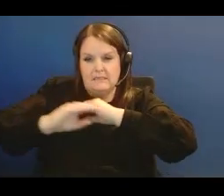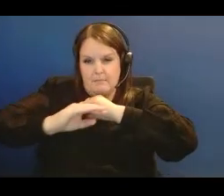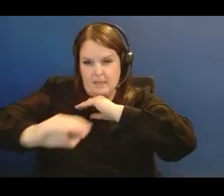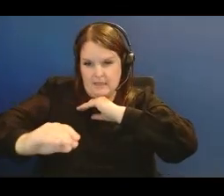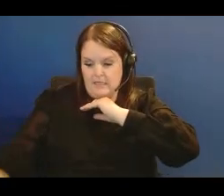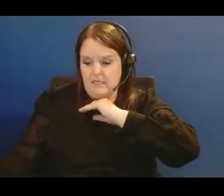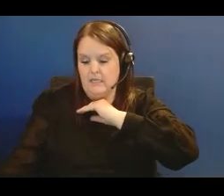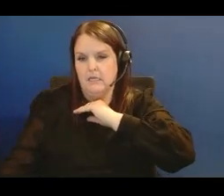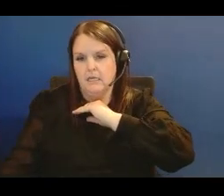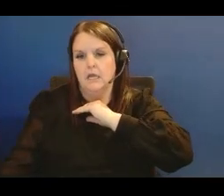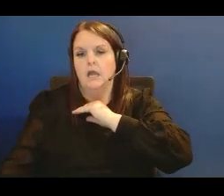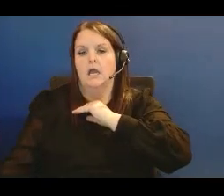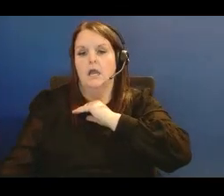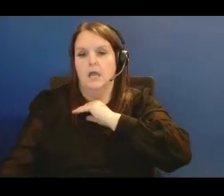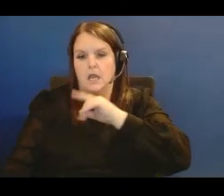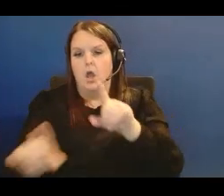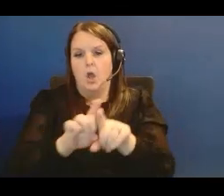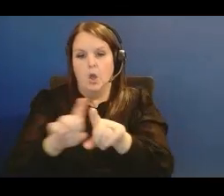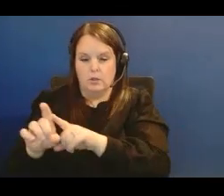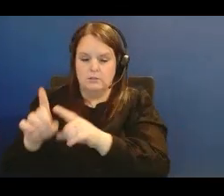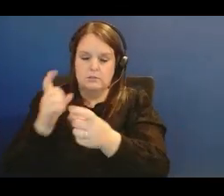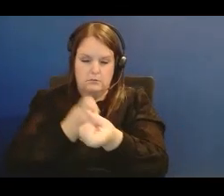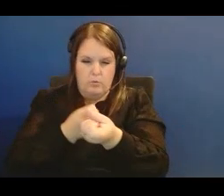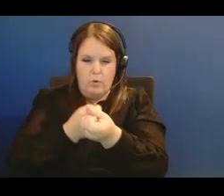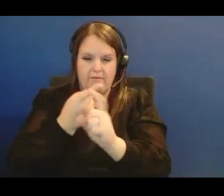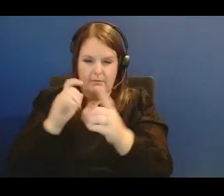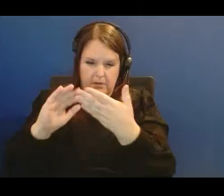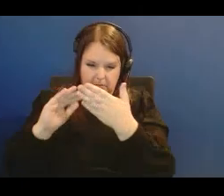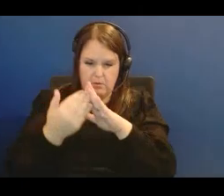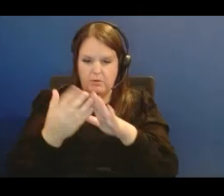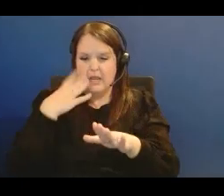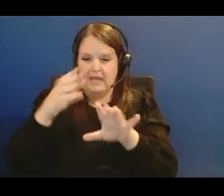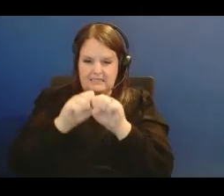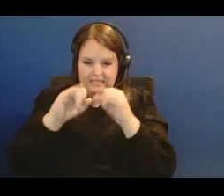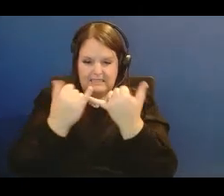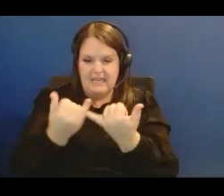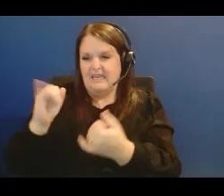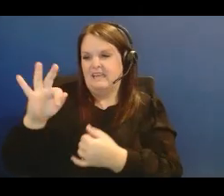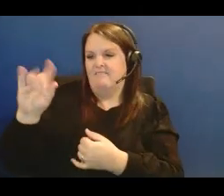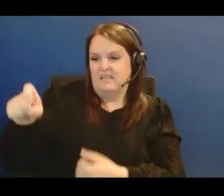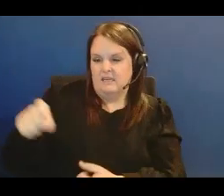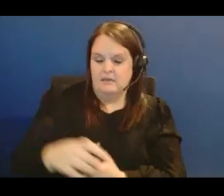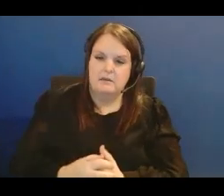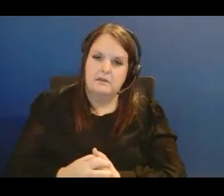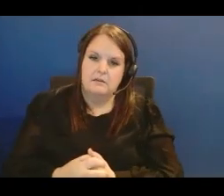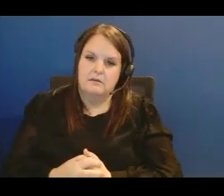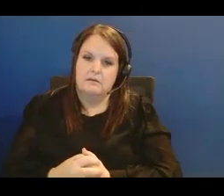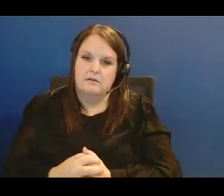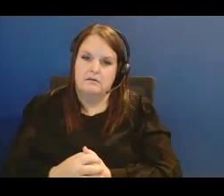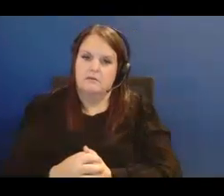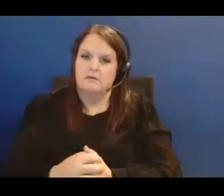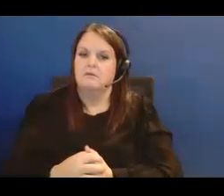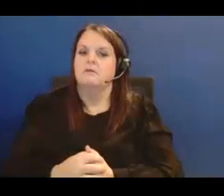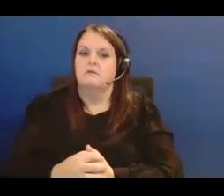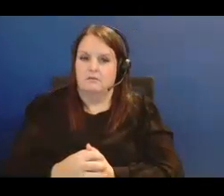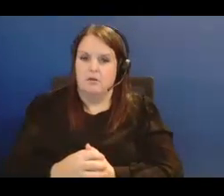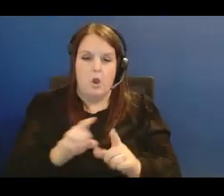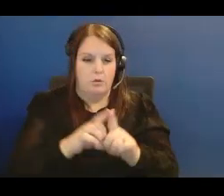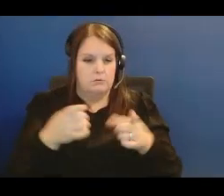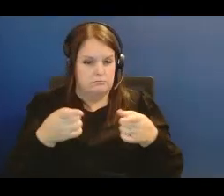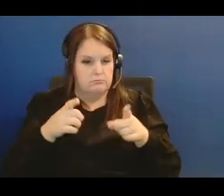and is accompanied by support from your community and society when needed. And adjacent to